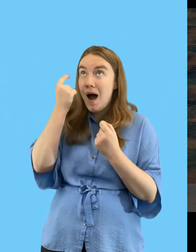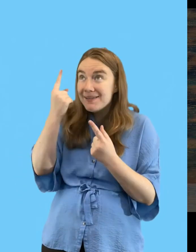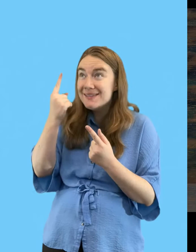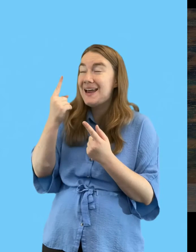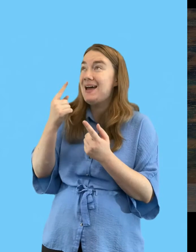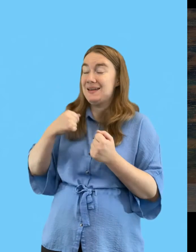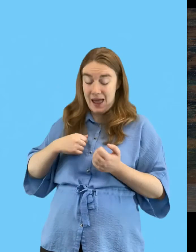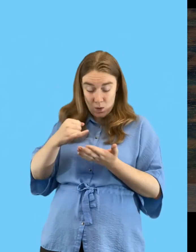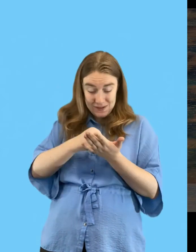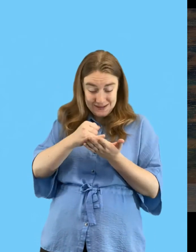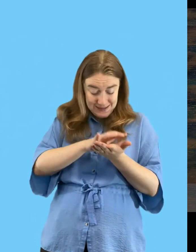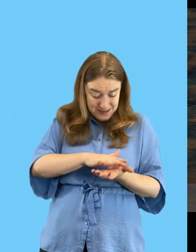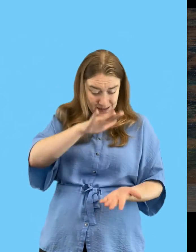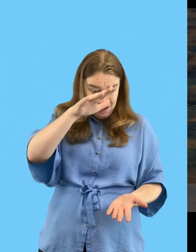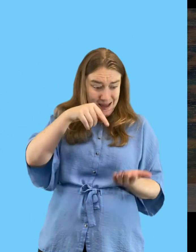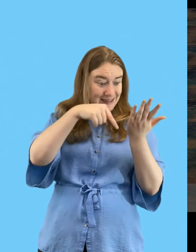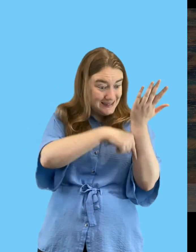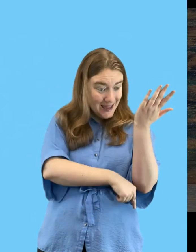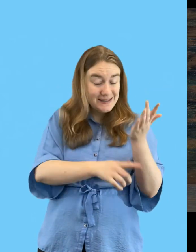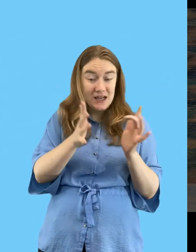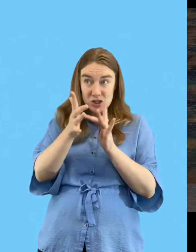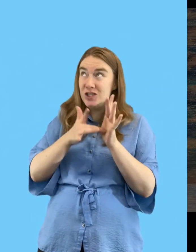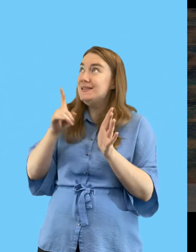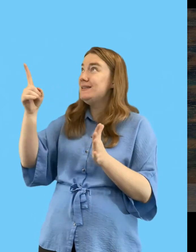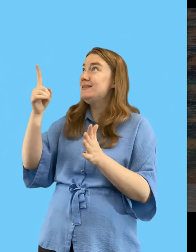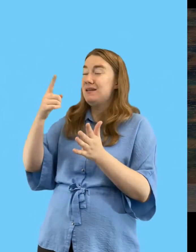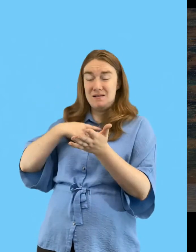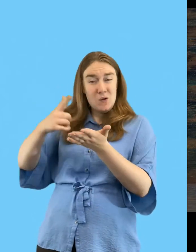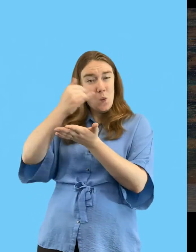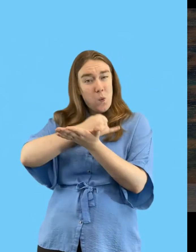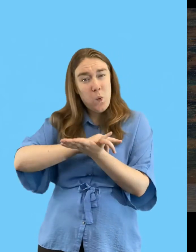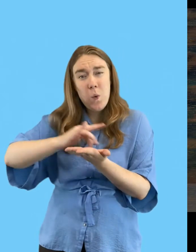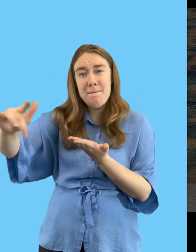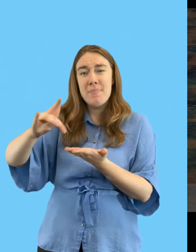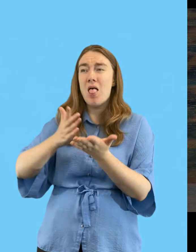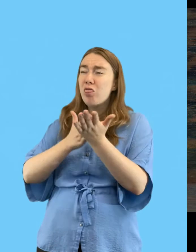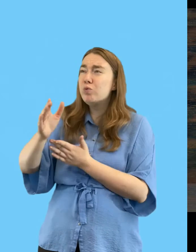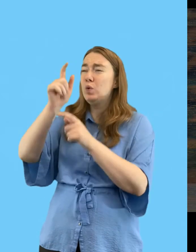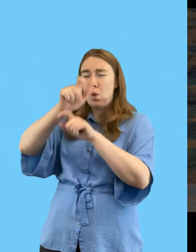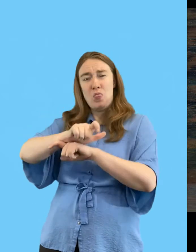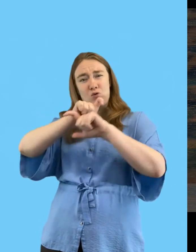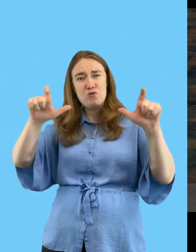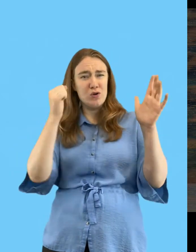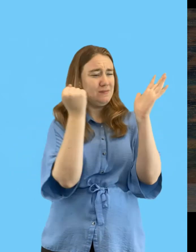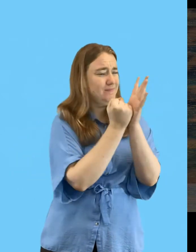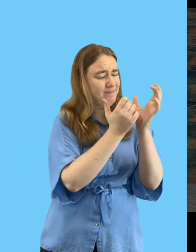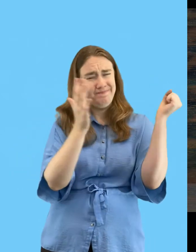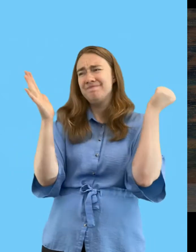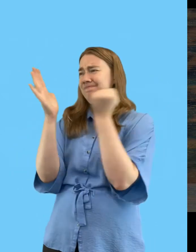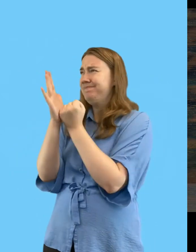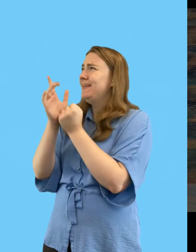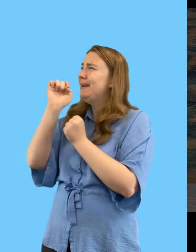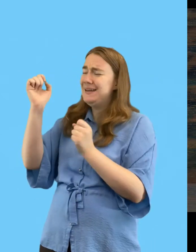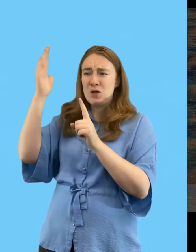the enormity of the debt of sin that Jesus has paid for us in full through his death on the cross, because of his